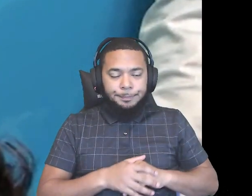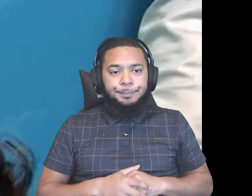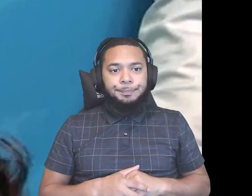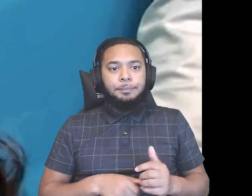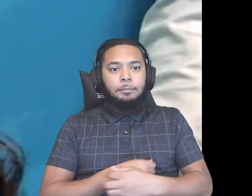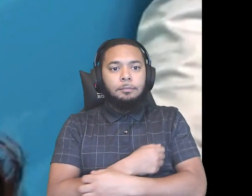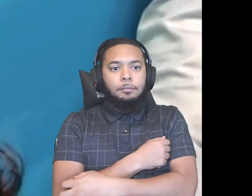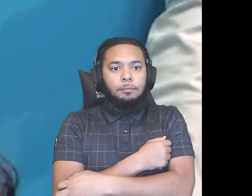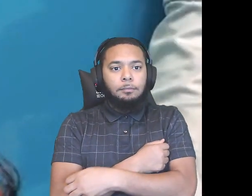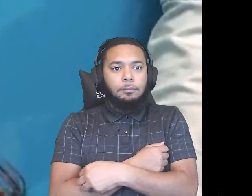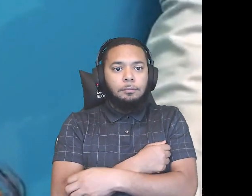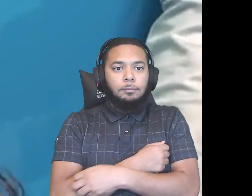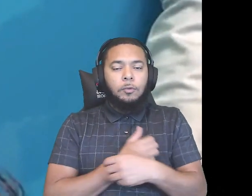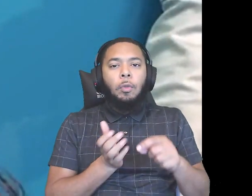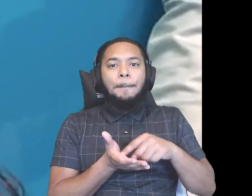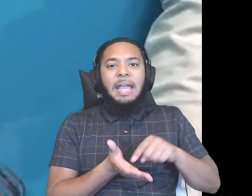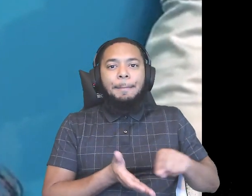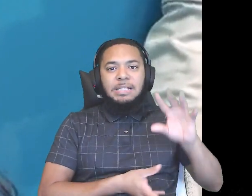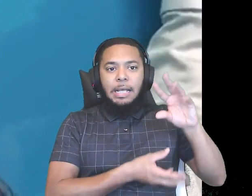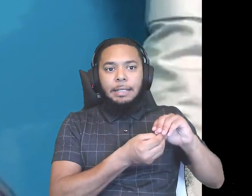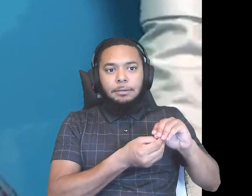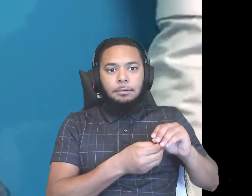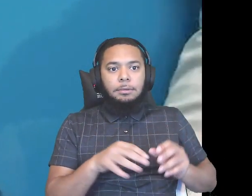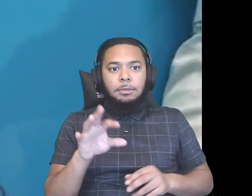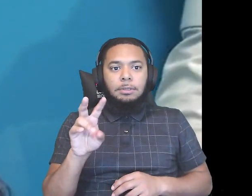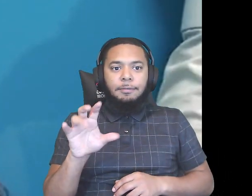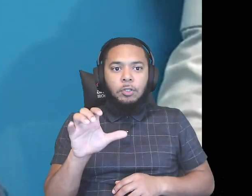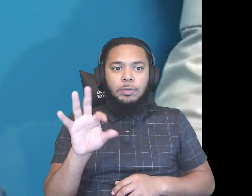31 and 42.